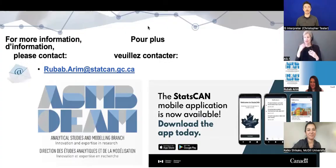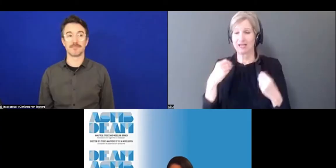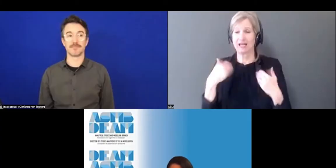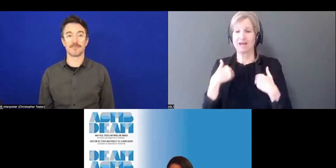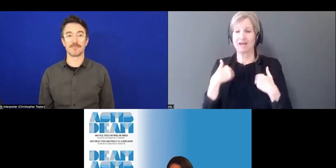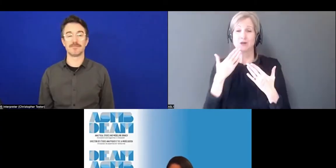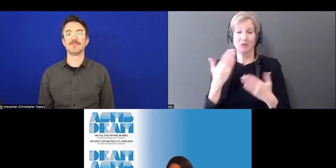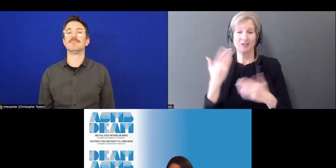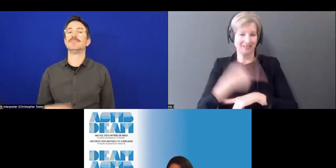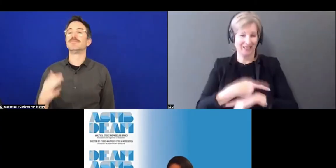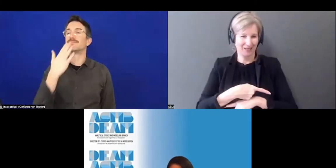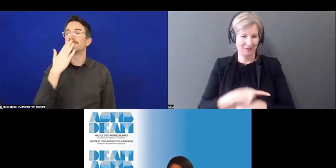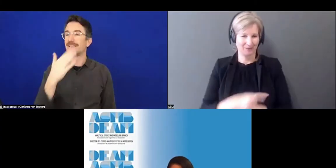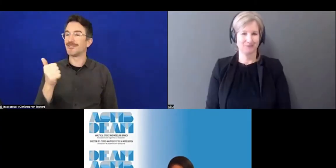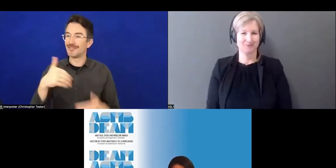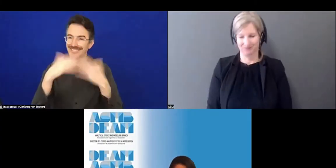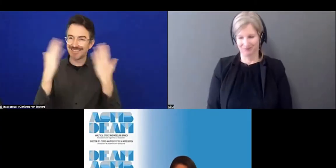day.